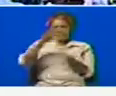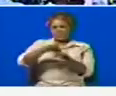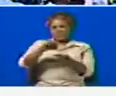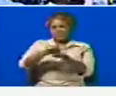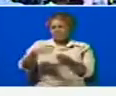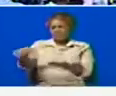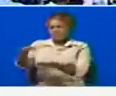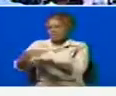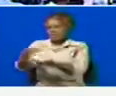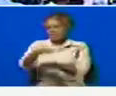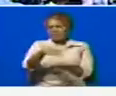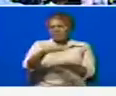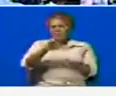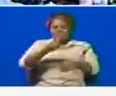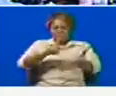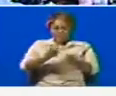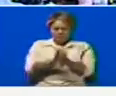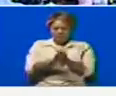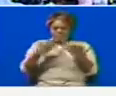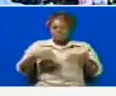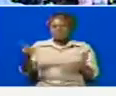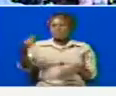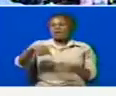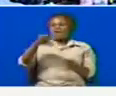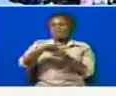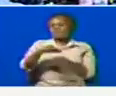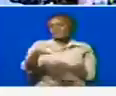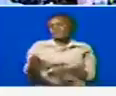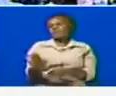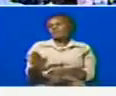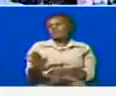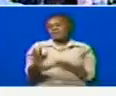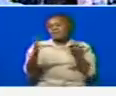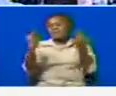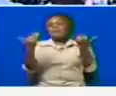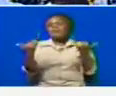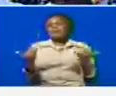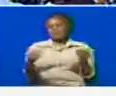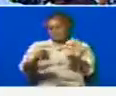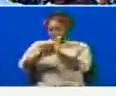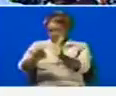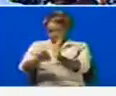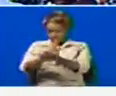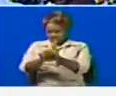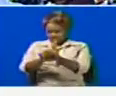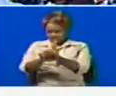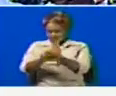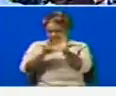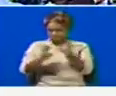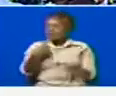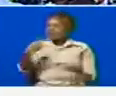in a particular area and the number of voters who turned out in that particular area. For instance, right now they're